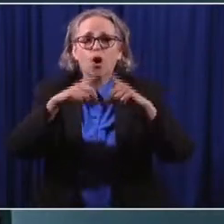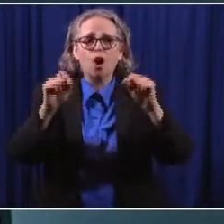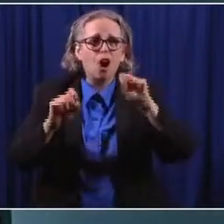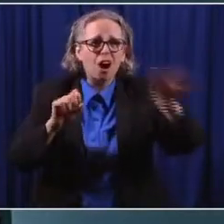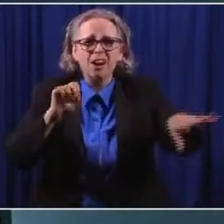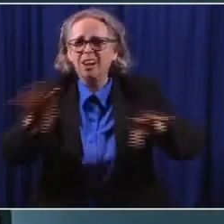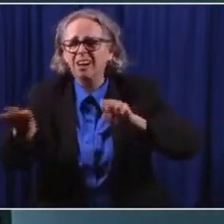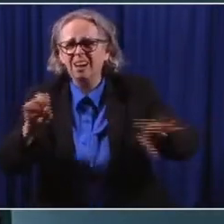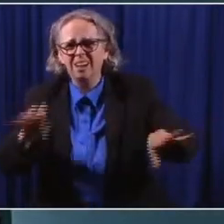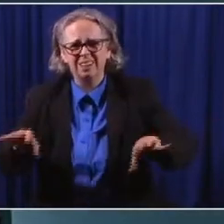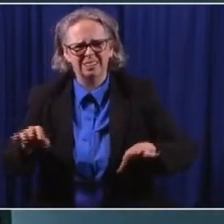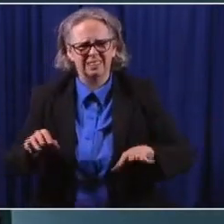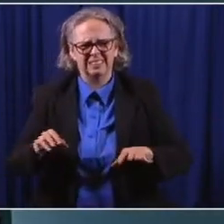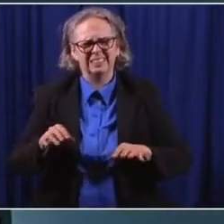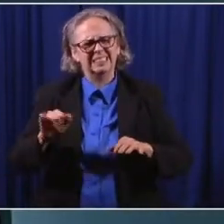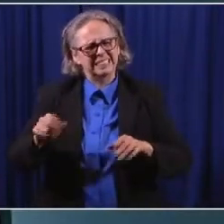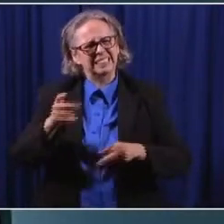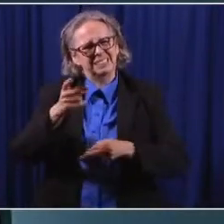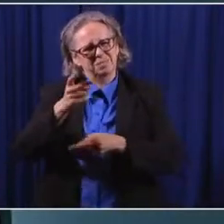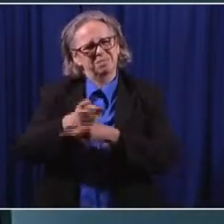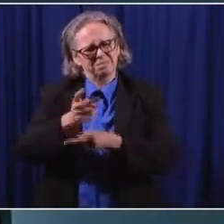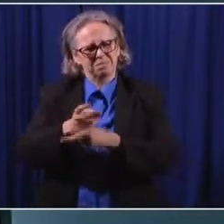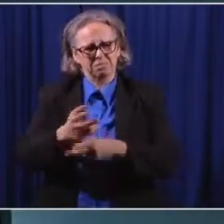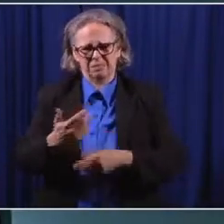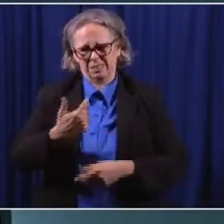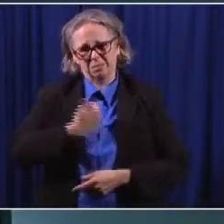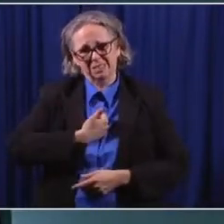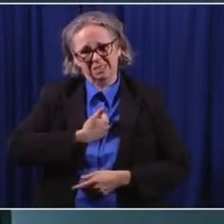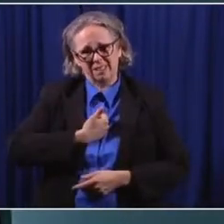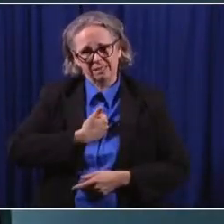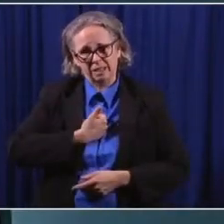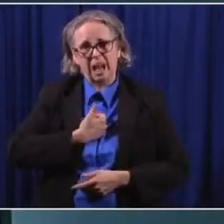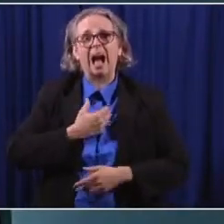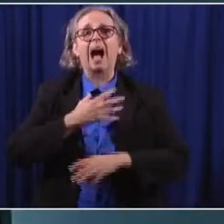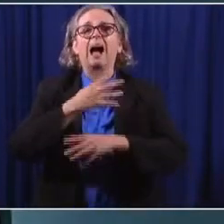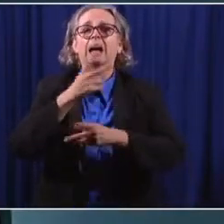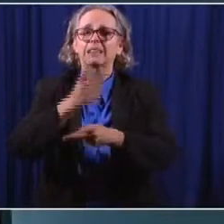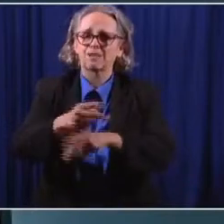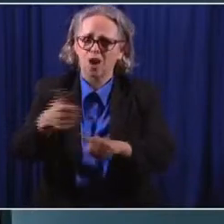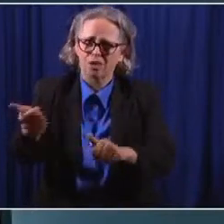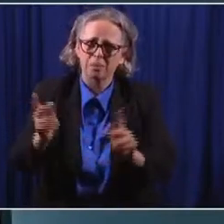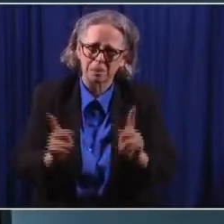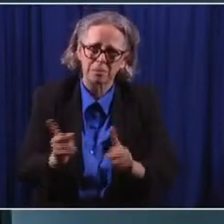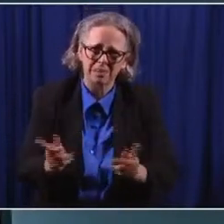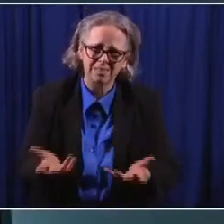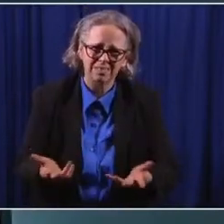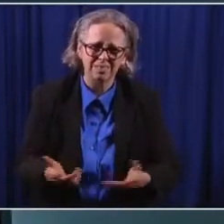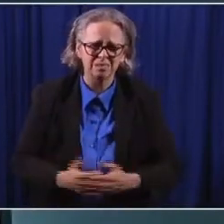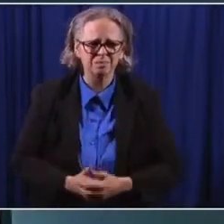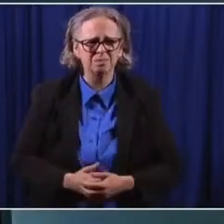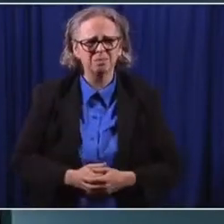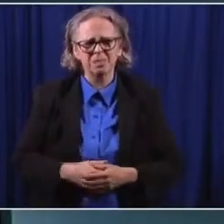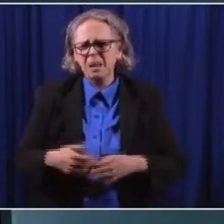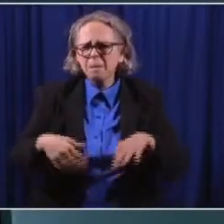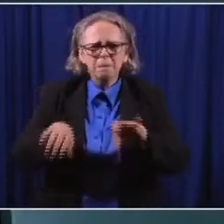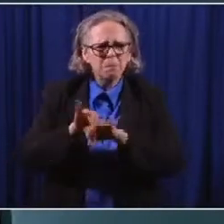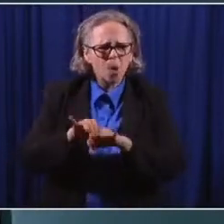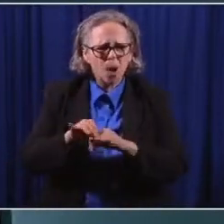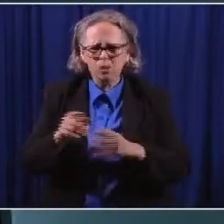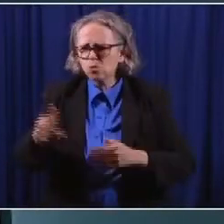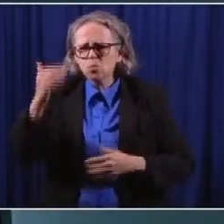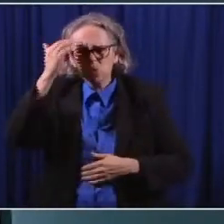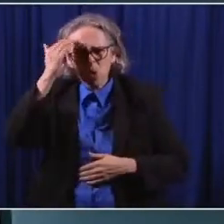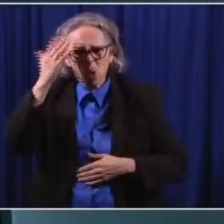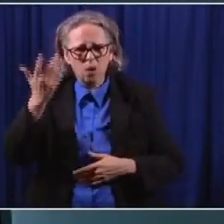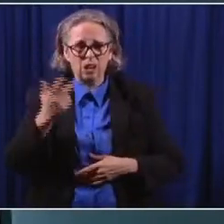care of ourselves. But it's also important that each of us know and understand the risk factors and the signs of suicide.